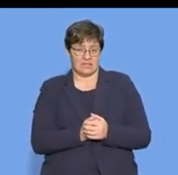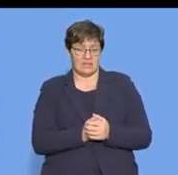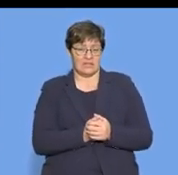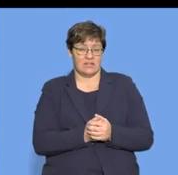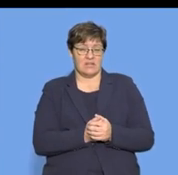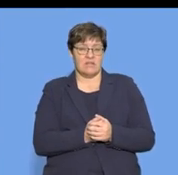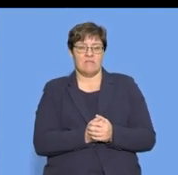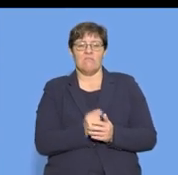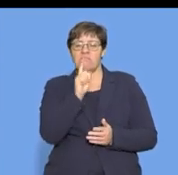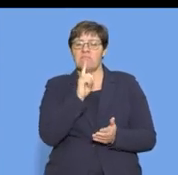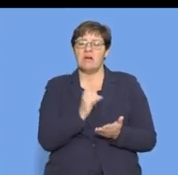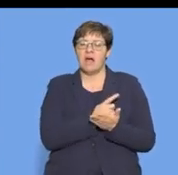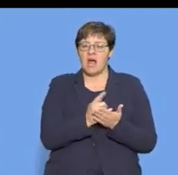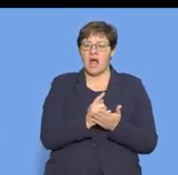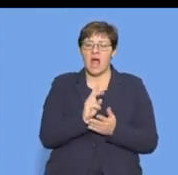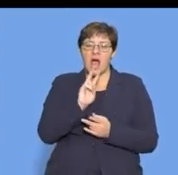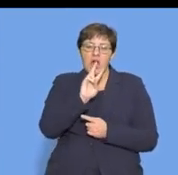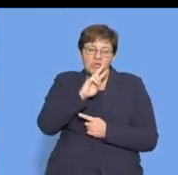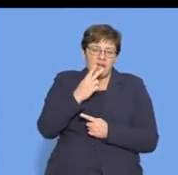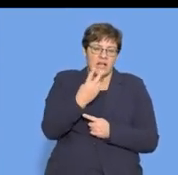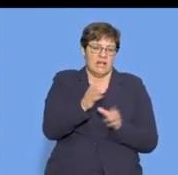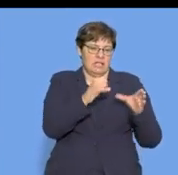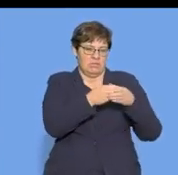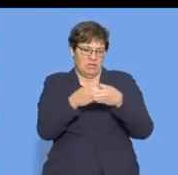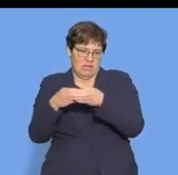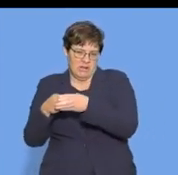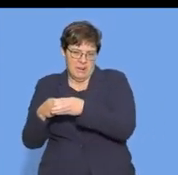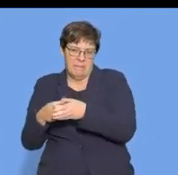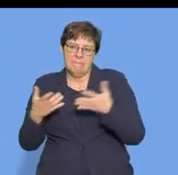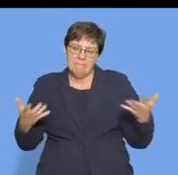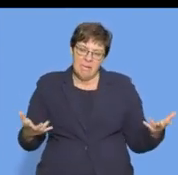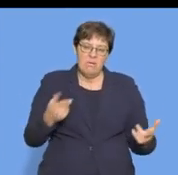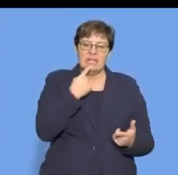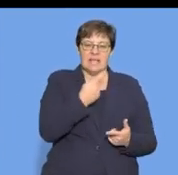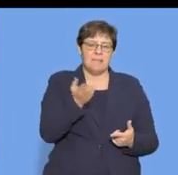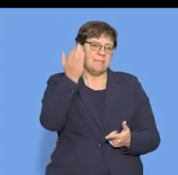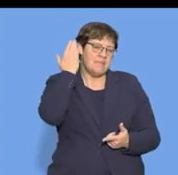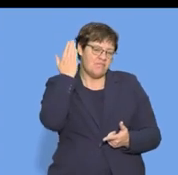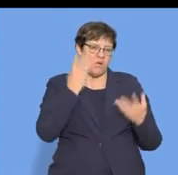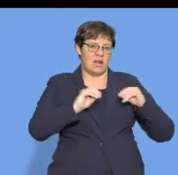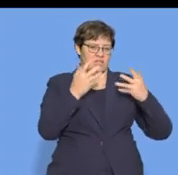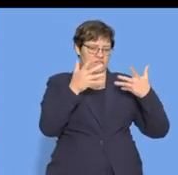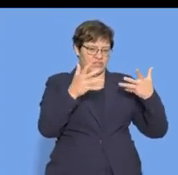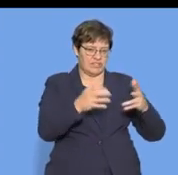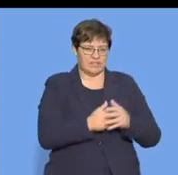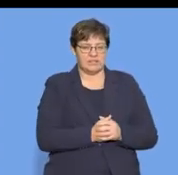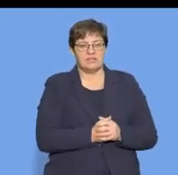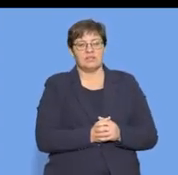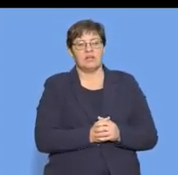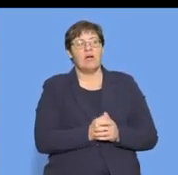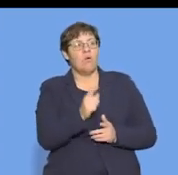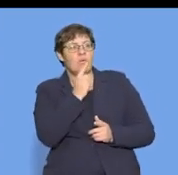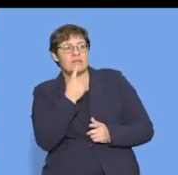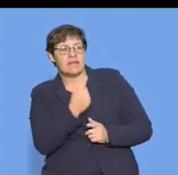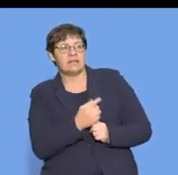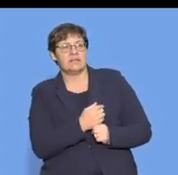And if you have a look, we're going to talk about transitional species. Now, we've mentioned it in previous lessons, and we also